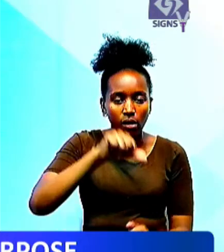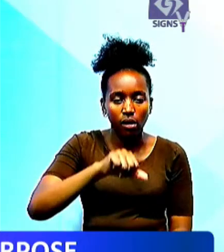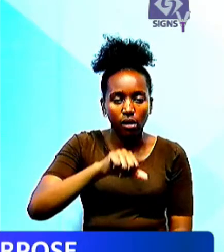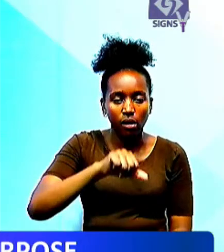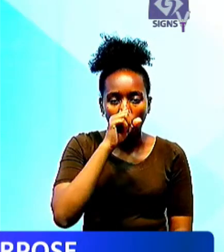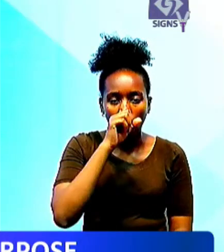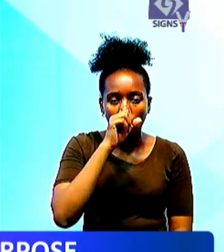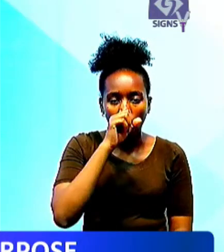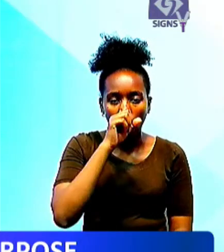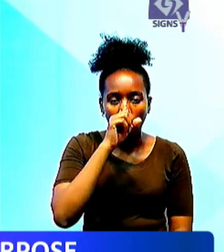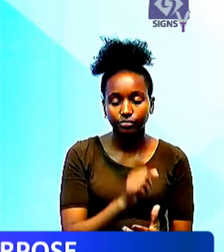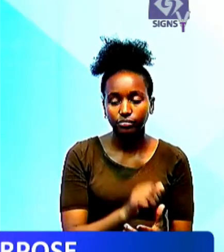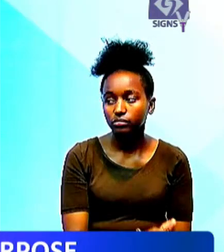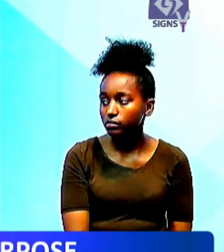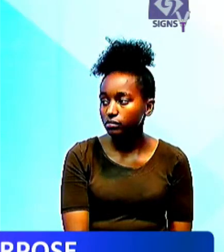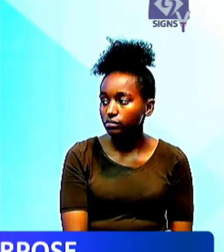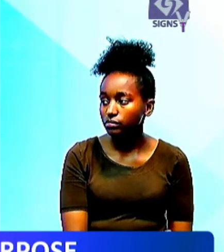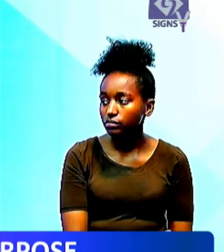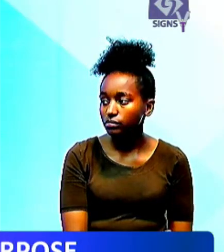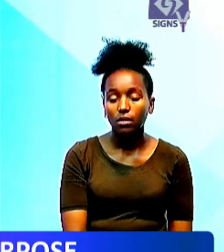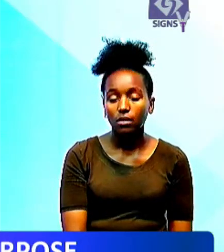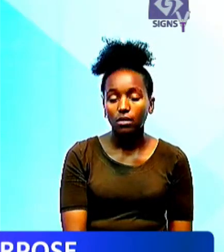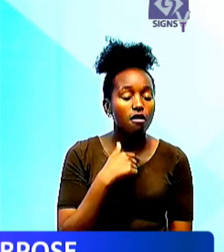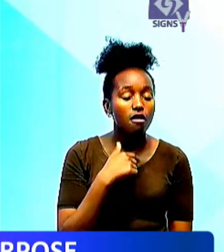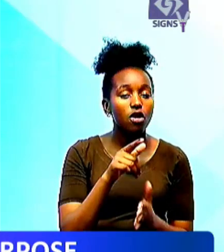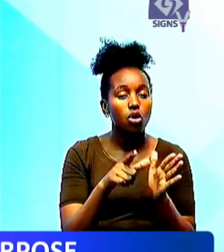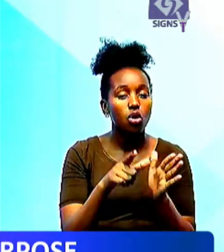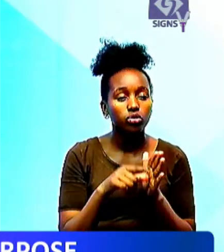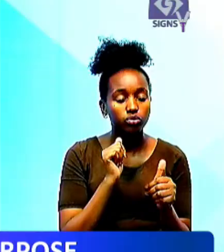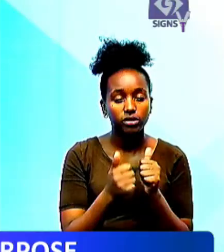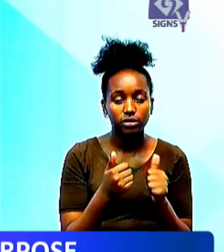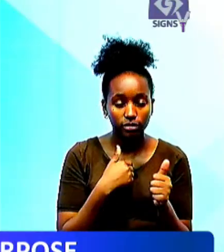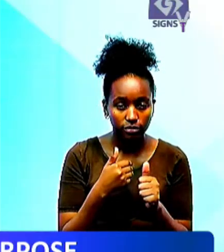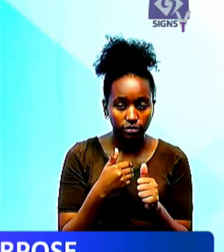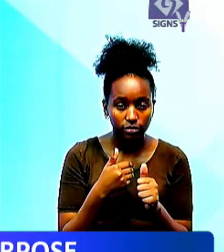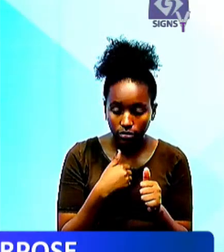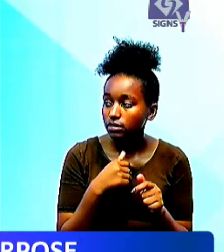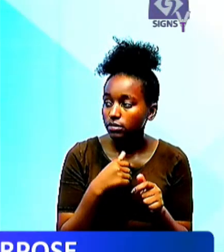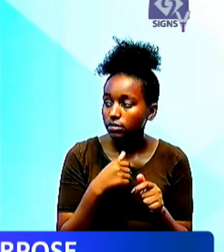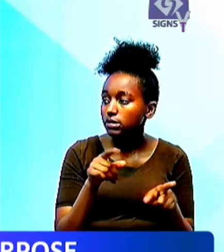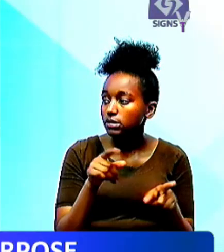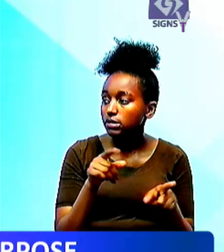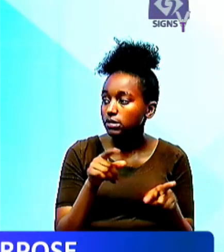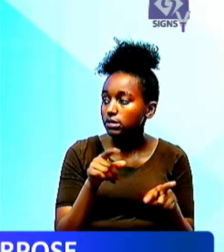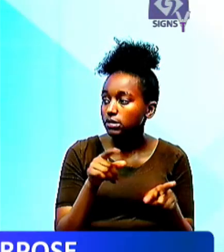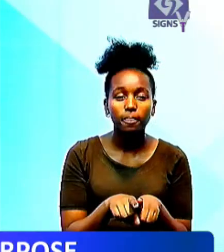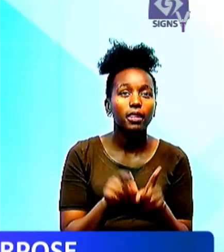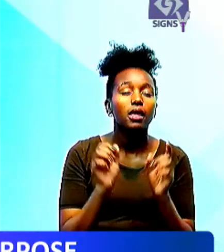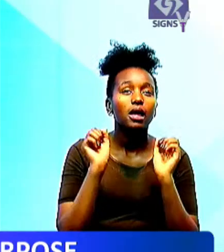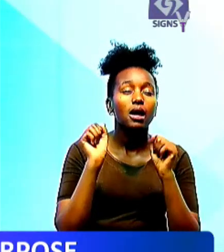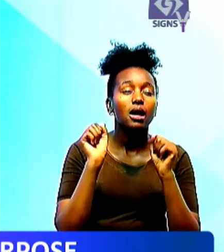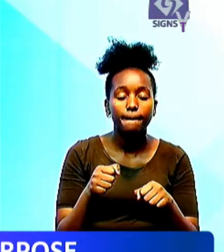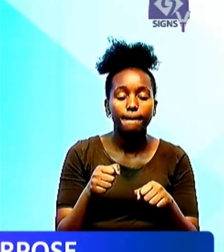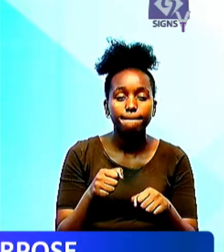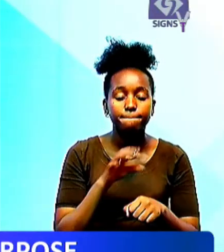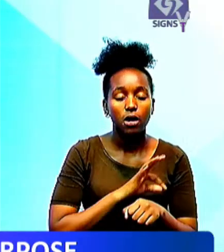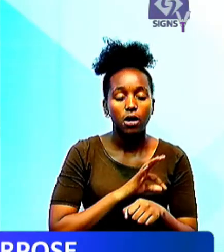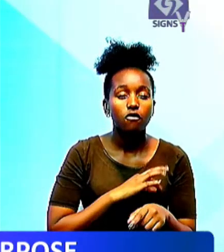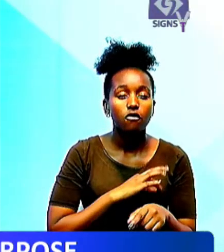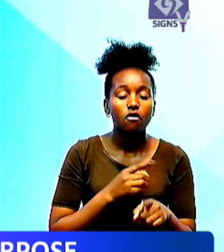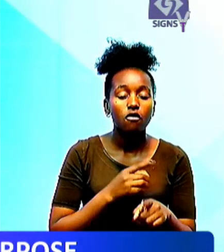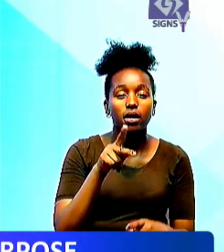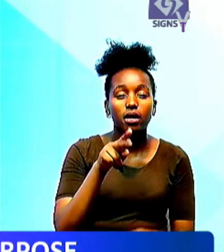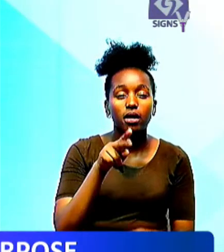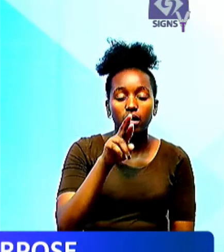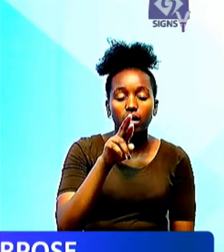terms of their loans, the loans that you currently have, in terms of how much you are able to generate as from the Kenya Revenue Authority, from